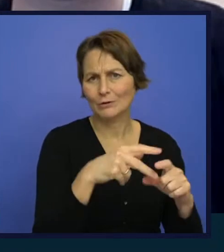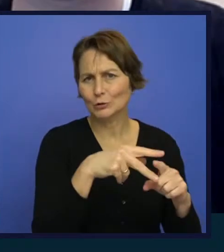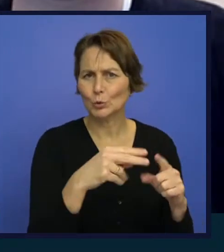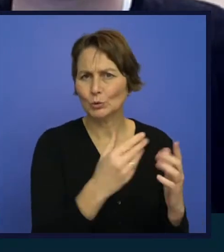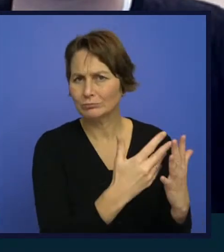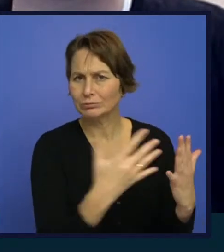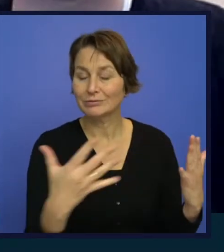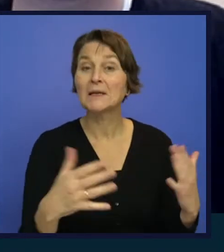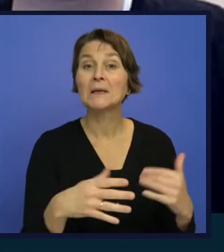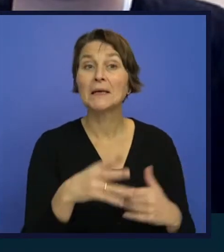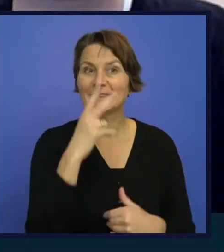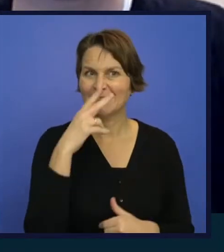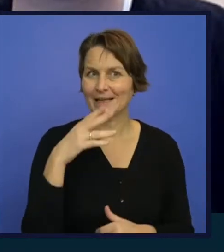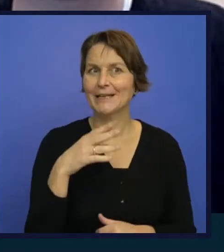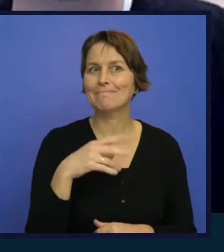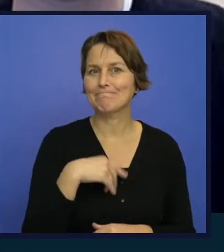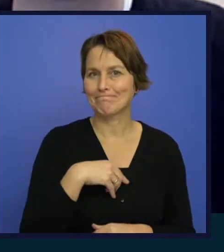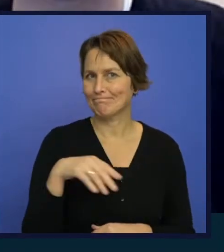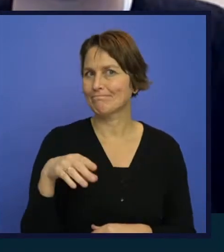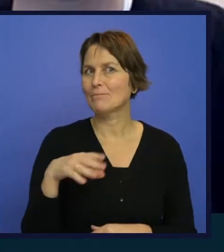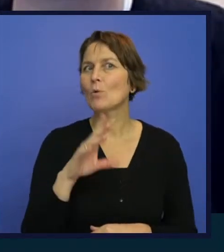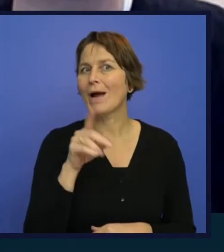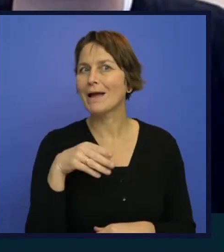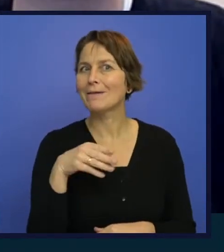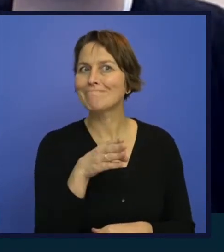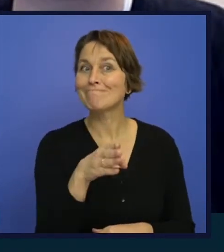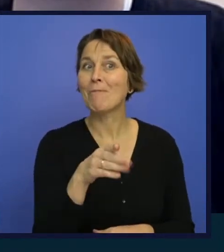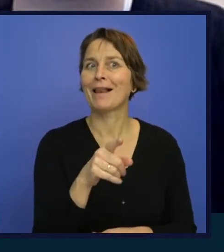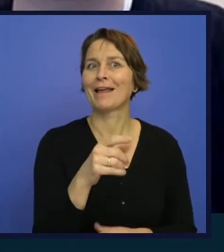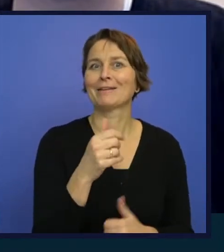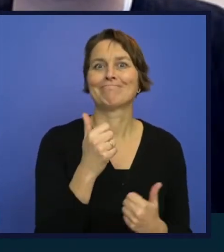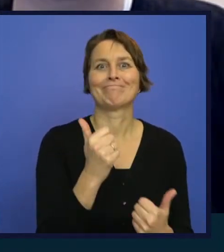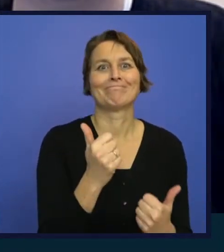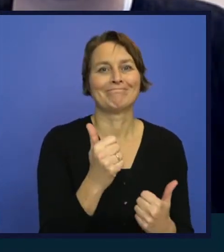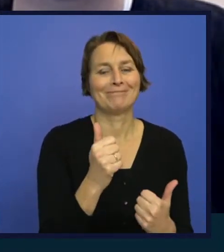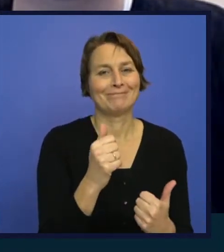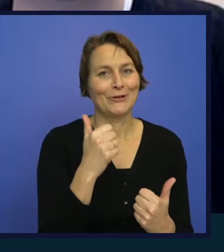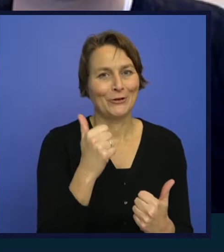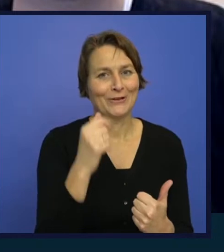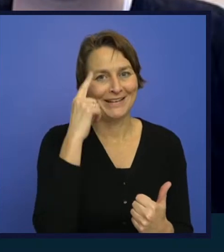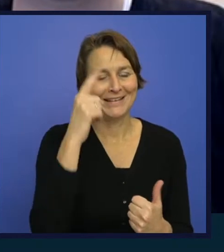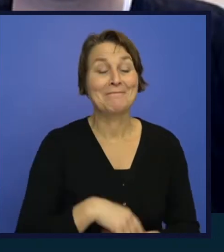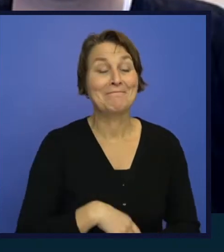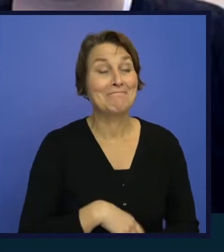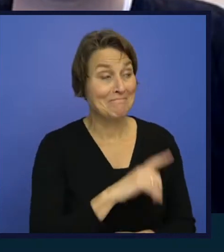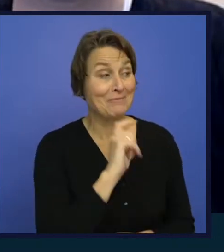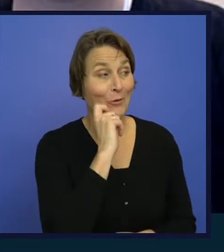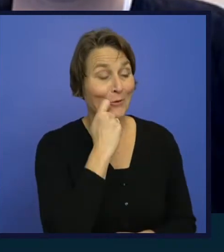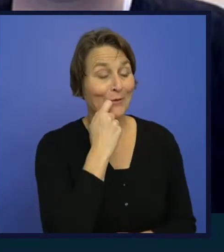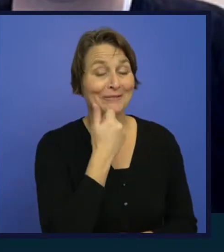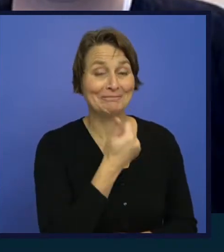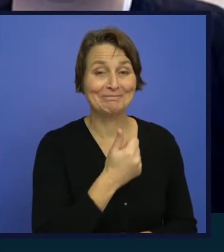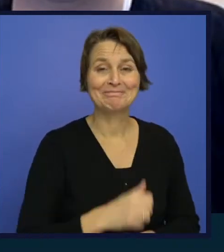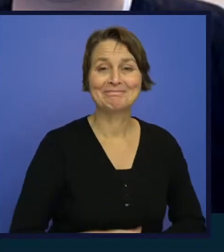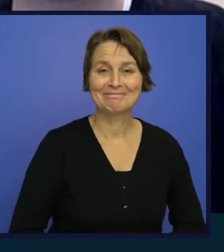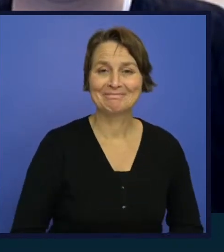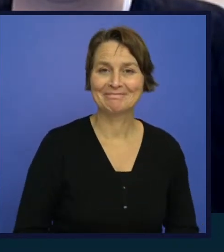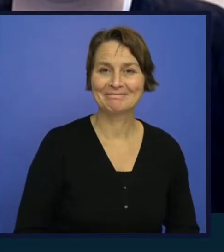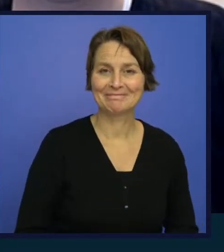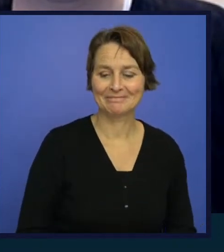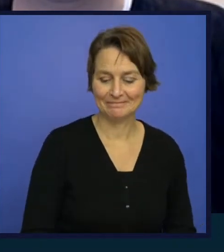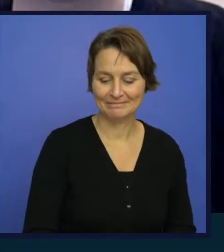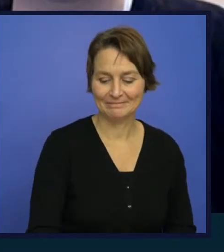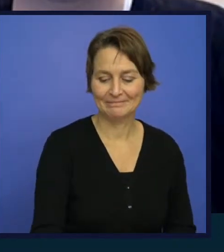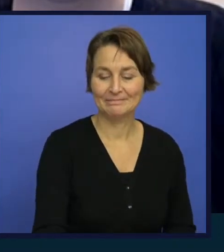which direction they're moving in, and I like it. Yeah, that's really cool. Yeah. Absolutely. Well, if